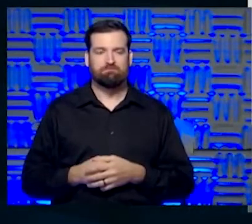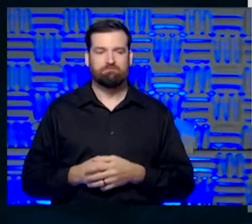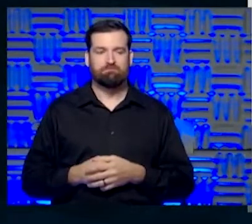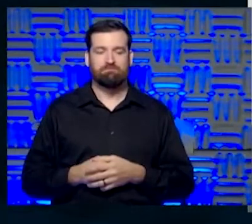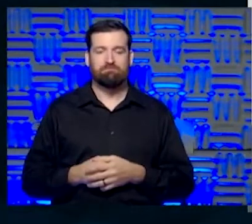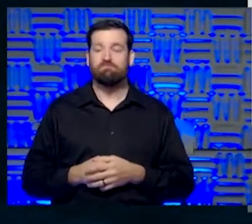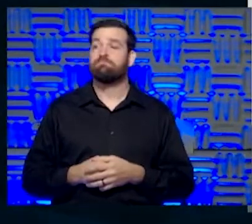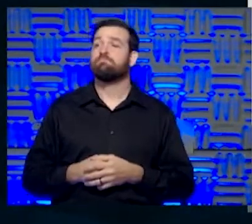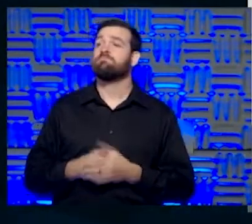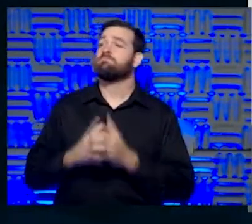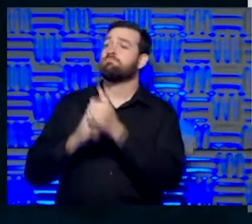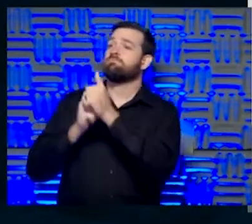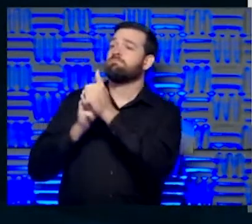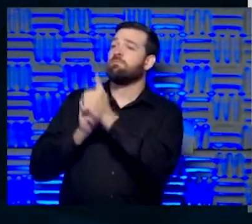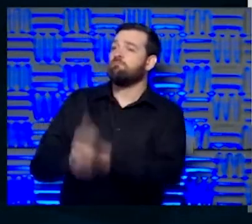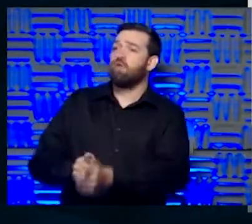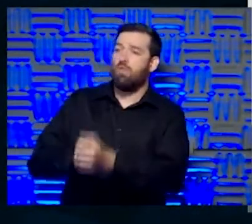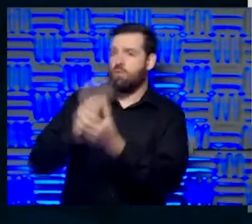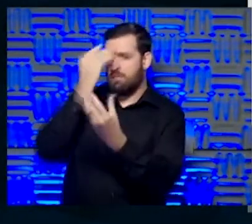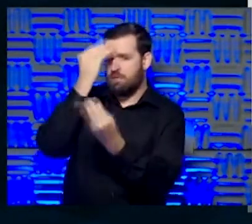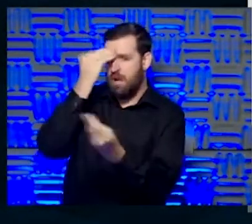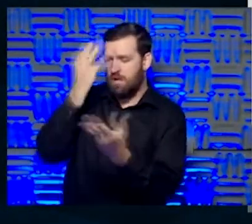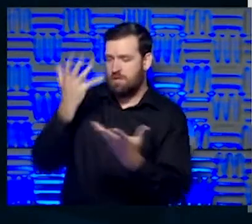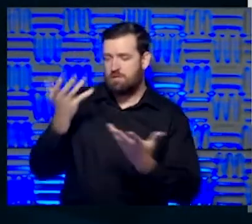And following the data that comes out,